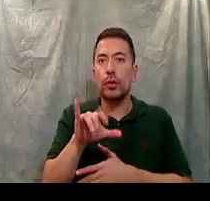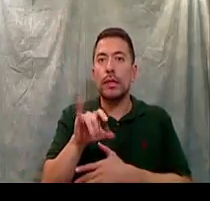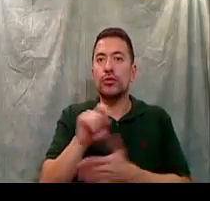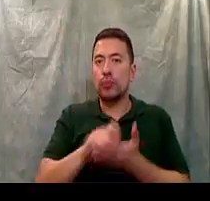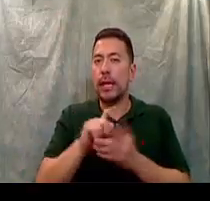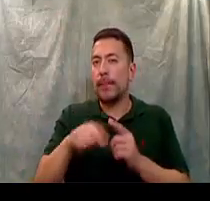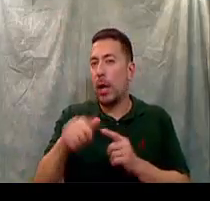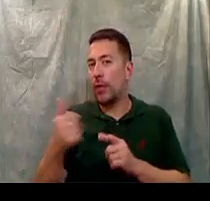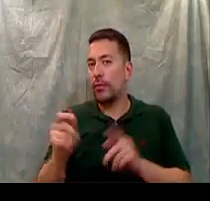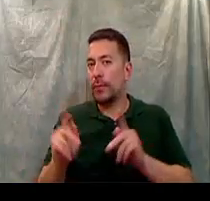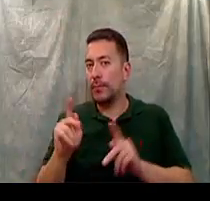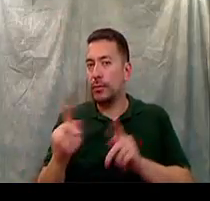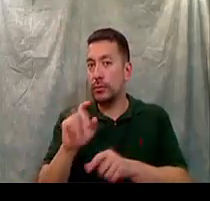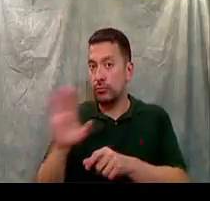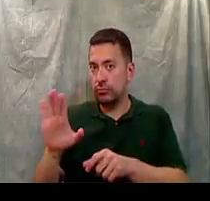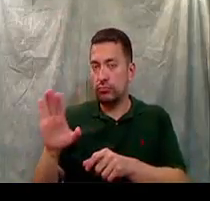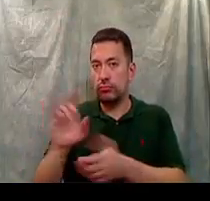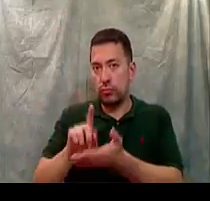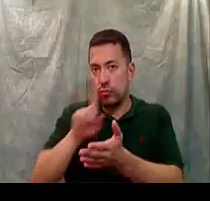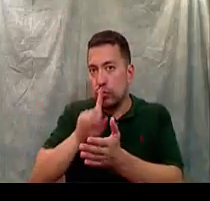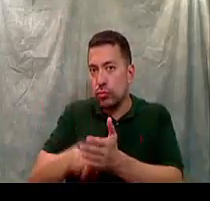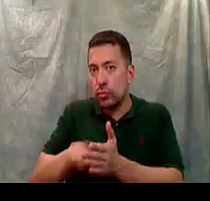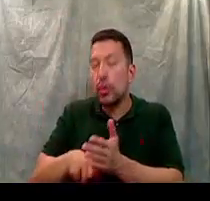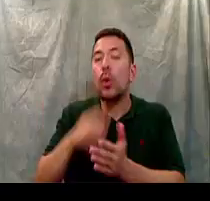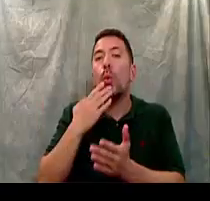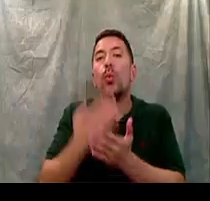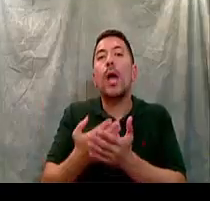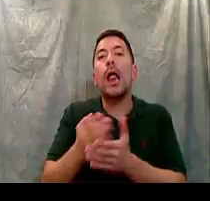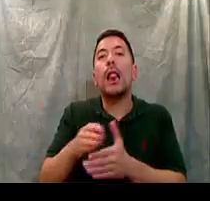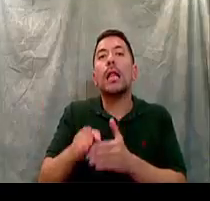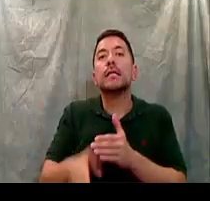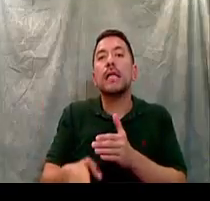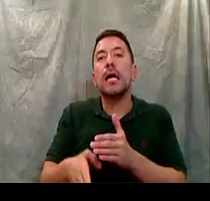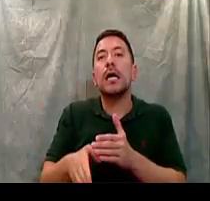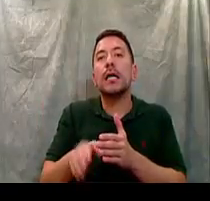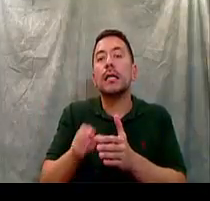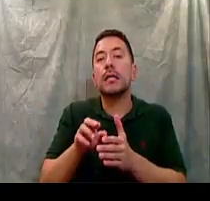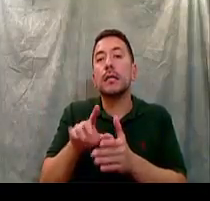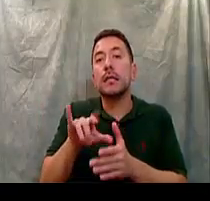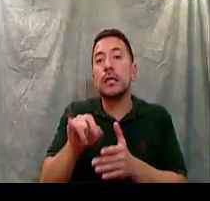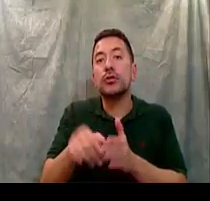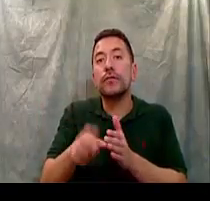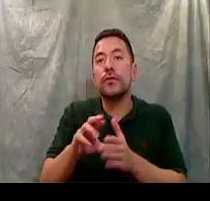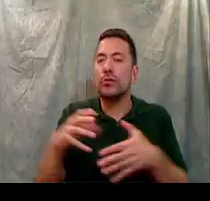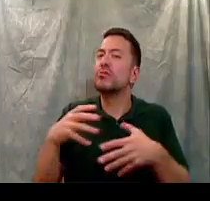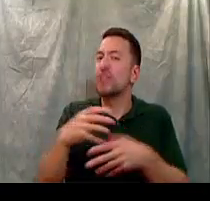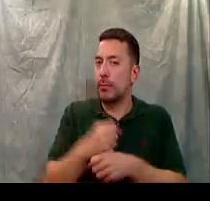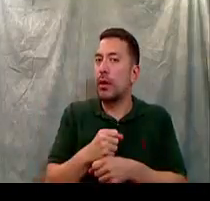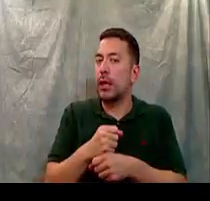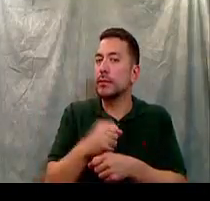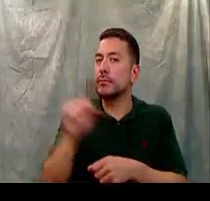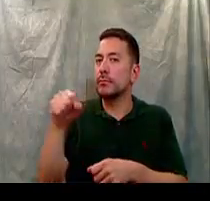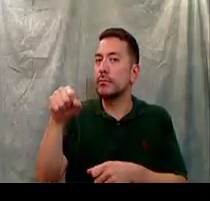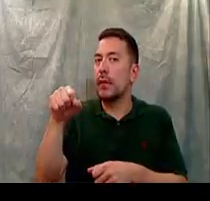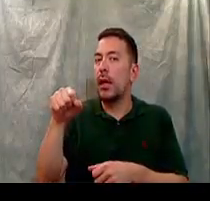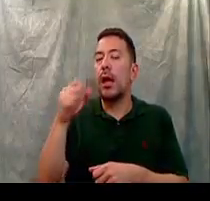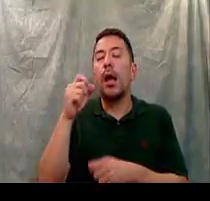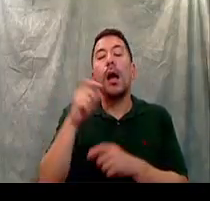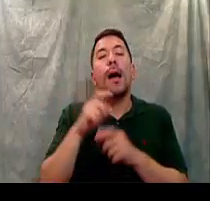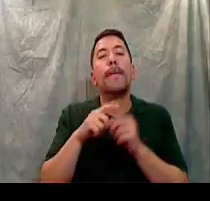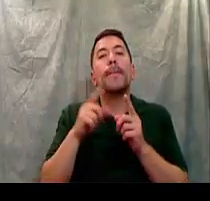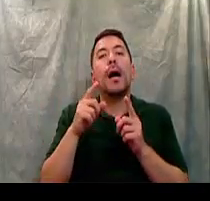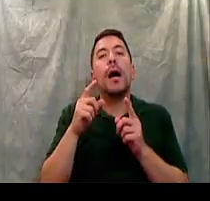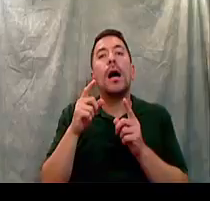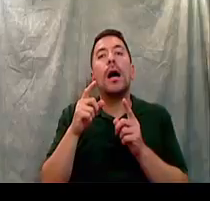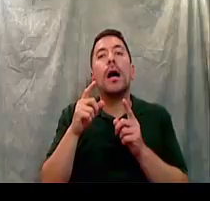a well-done literature review, you're summarizing the work that's out there in the field on this issue, but you want to take your writing